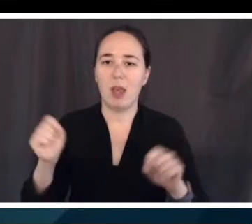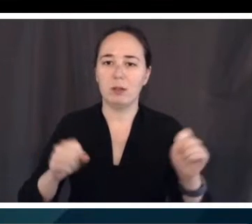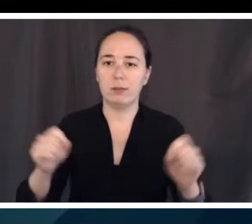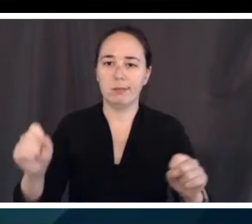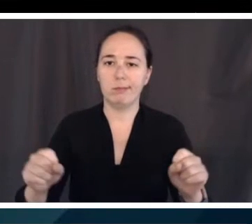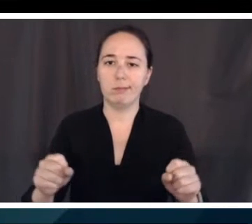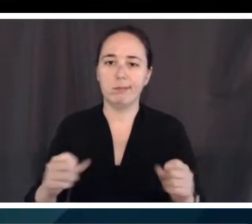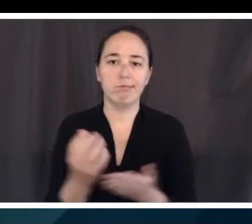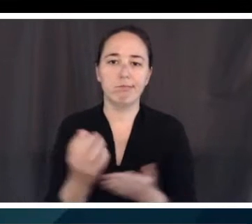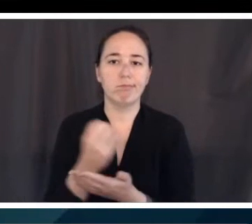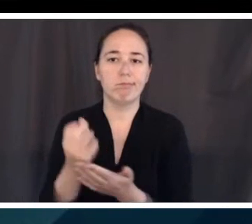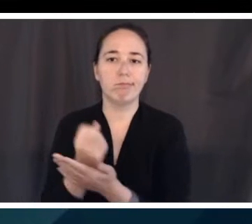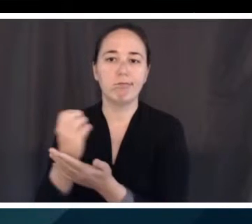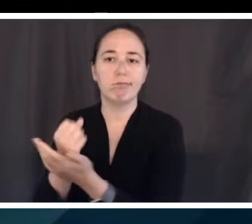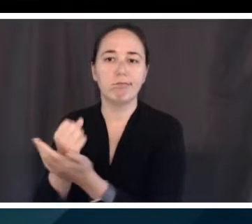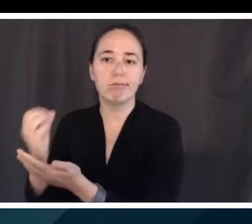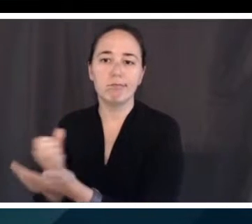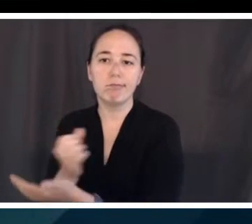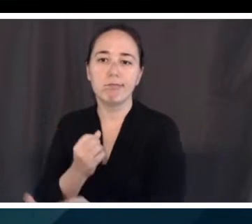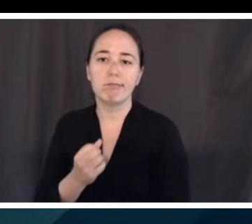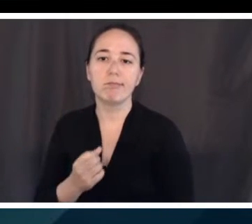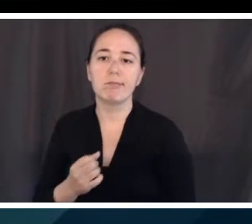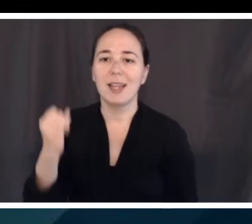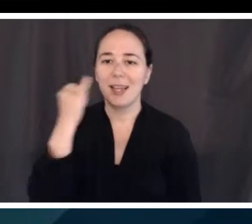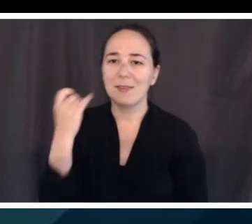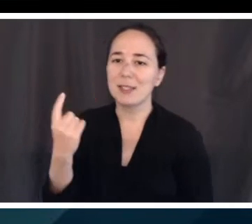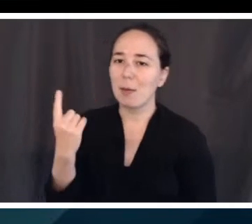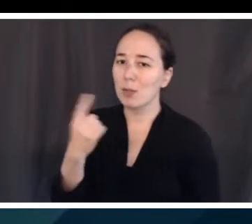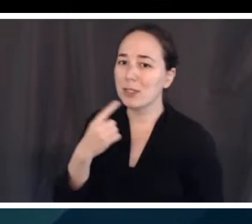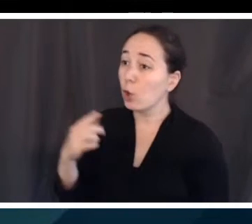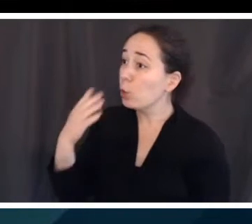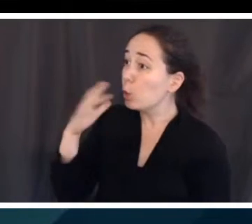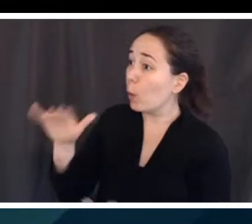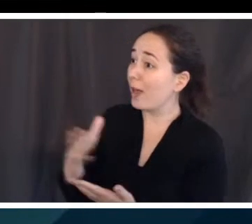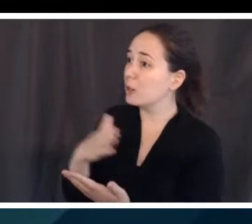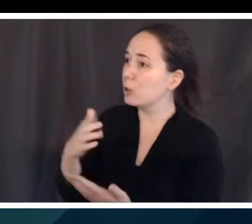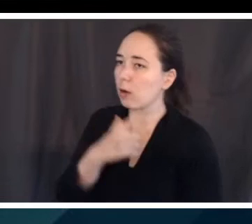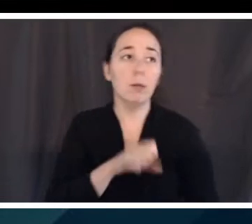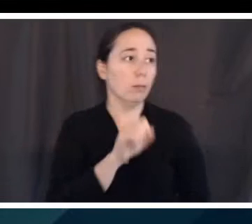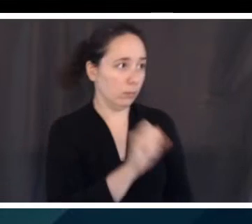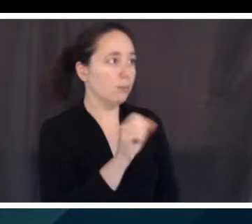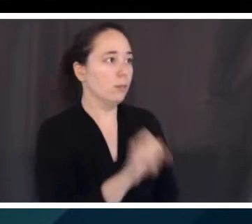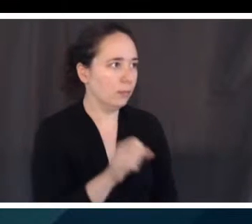someone asks you if you know something, say yes, and then learn it if you don't know it already.